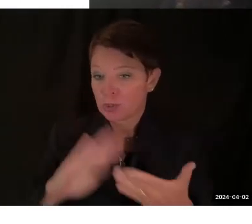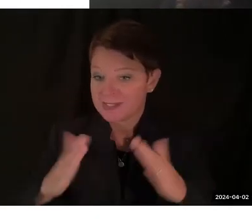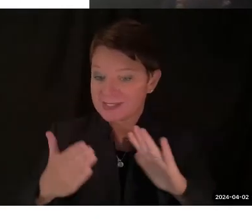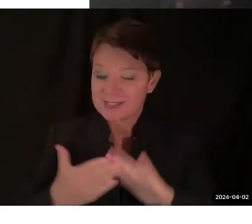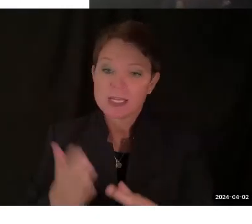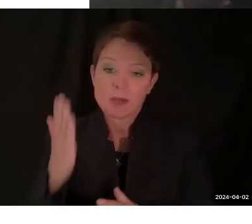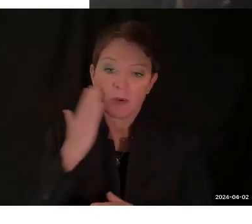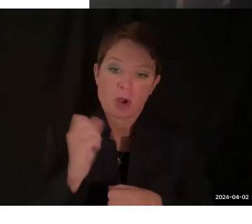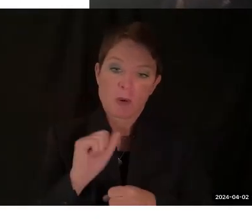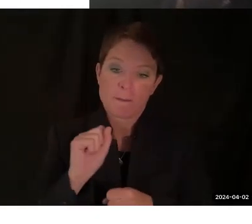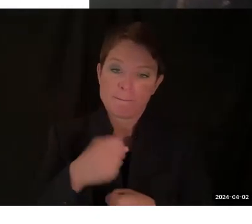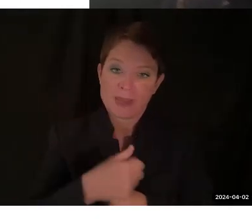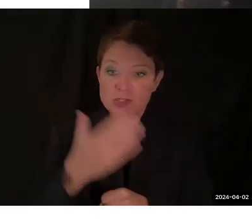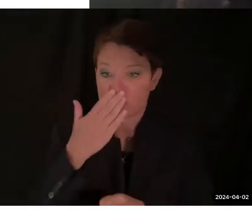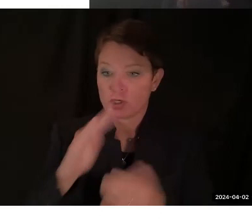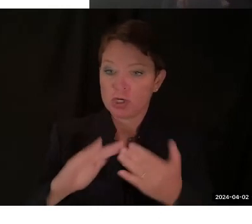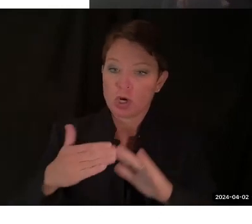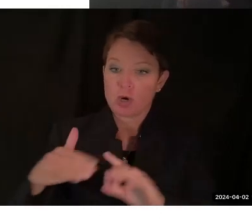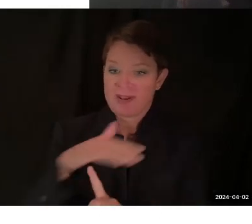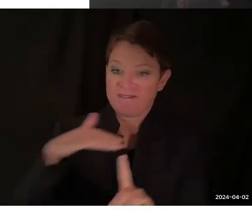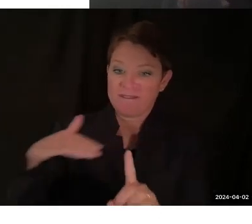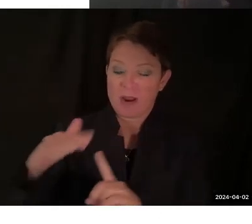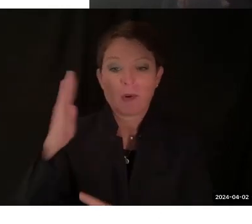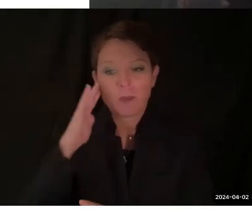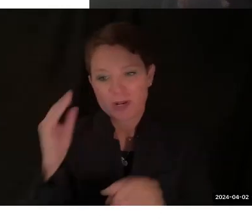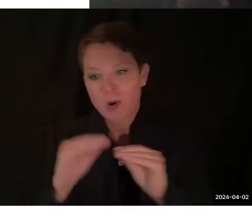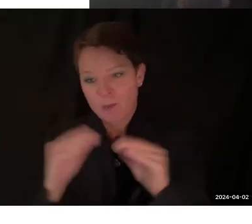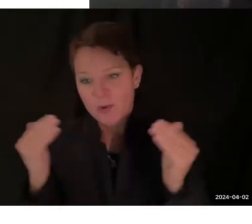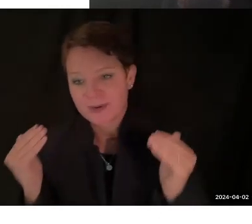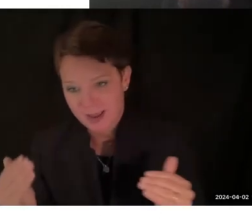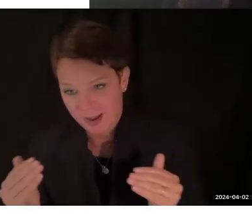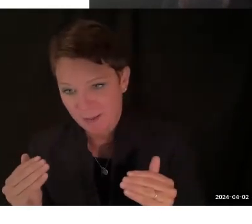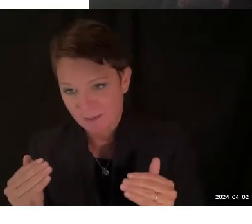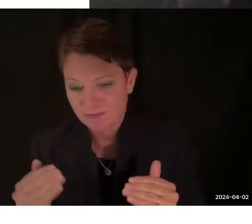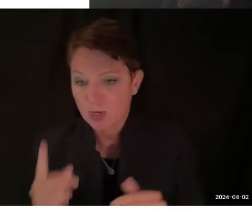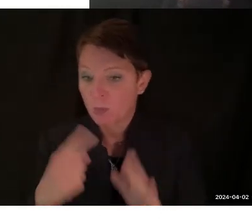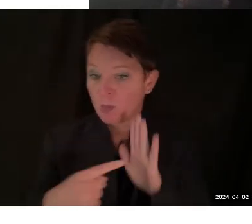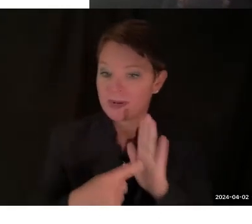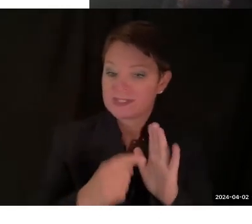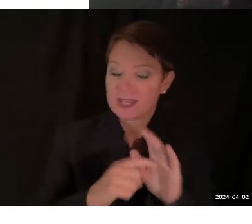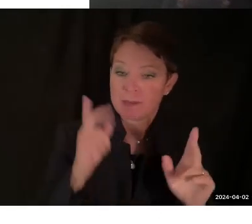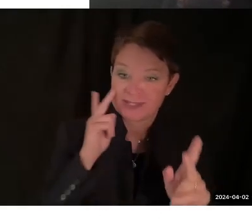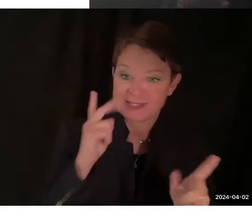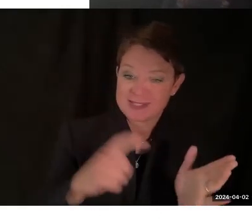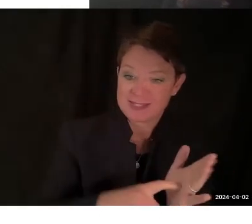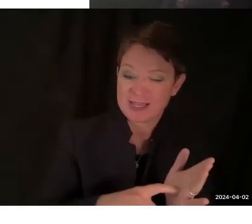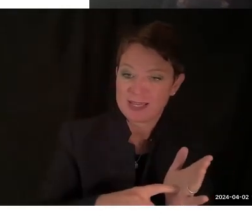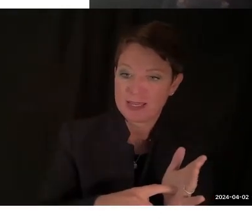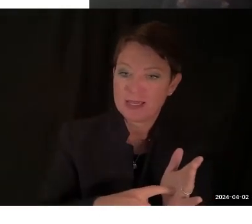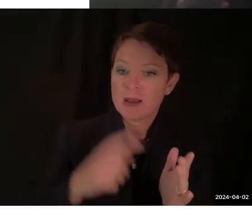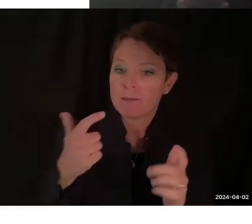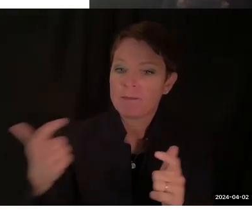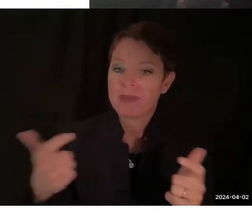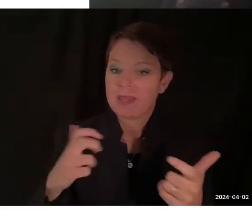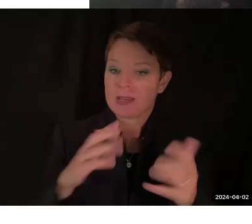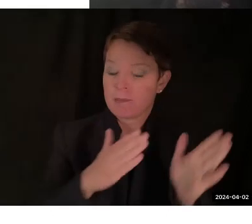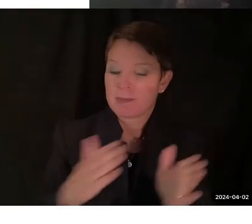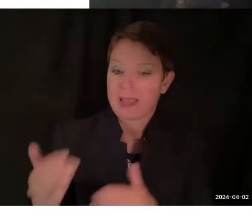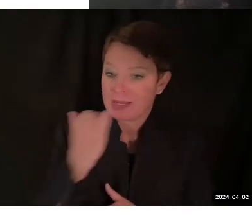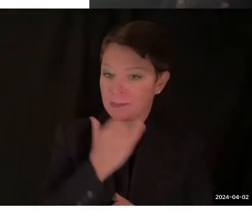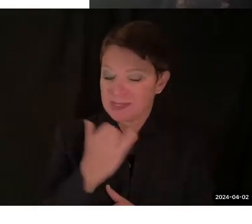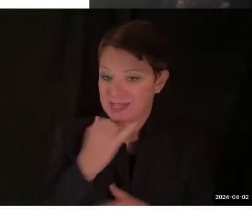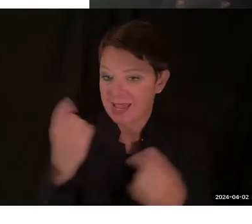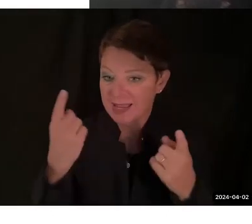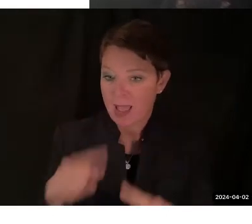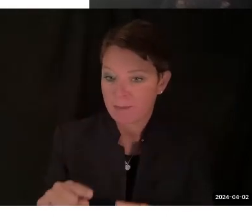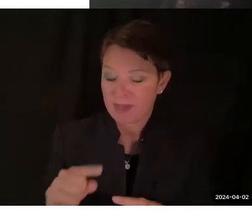what makes a good urban environment. We just know better. An example of this can be seen up the block. We made another huge planning mistake in